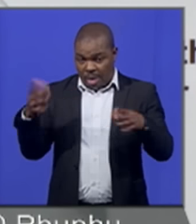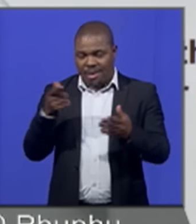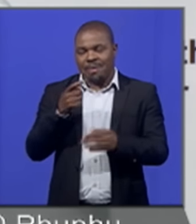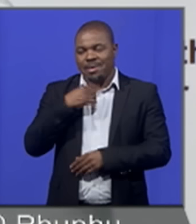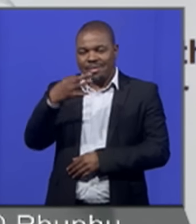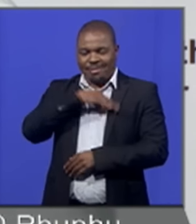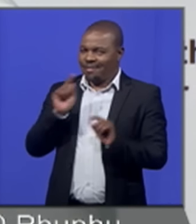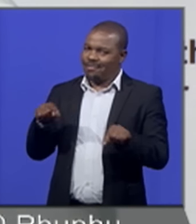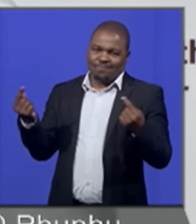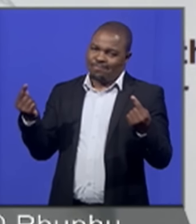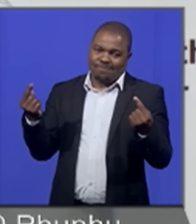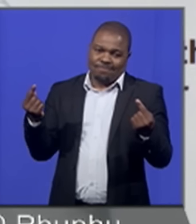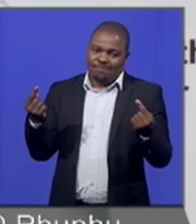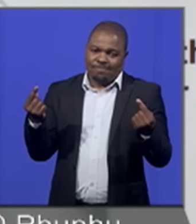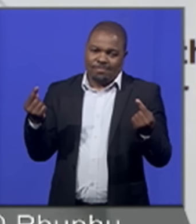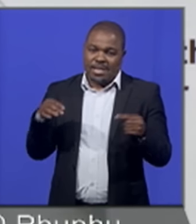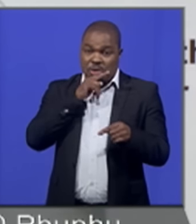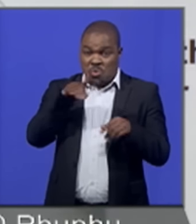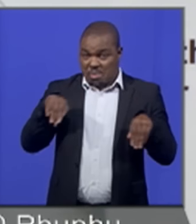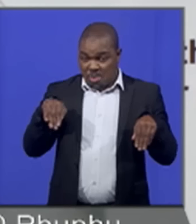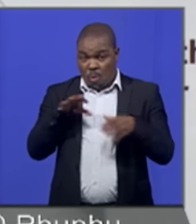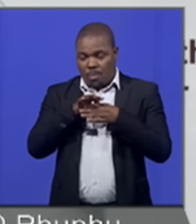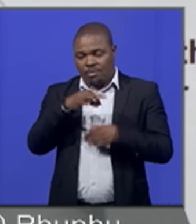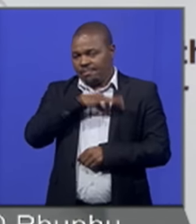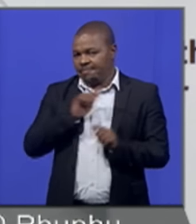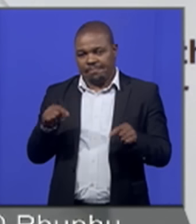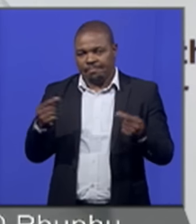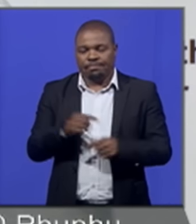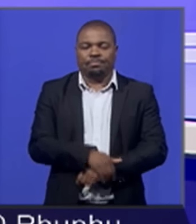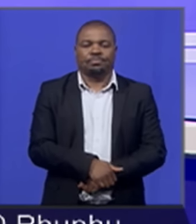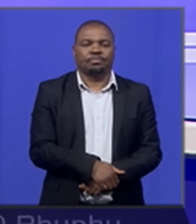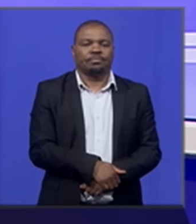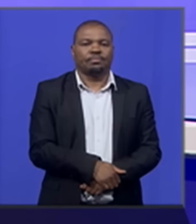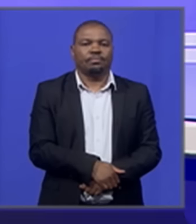no pay. You would have absconded from work.